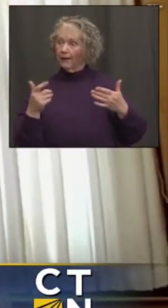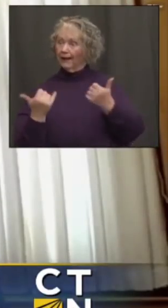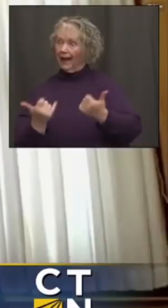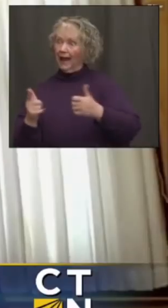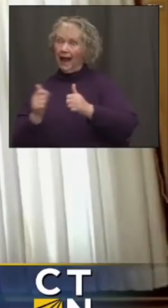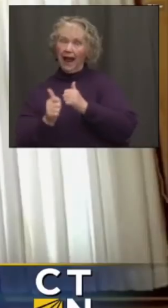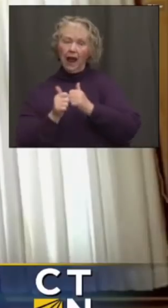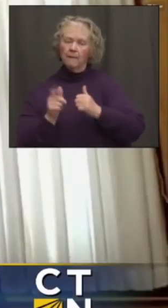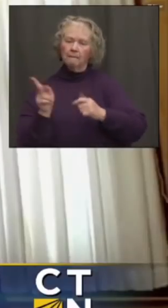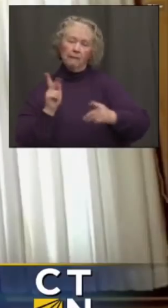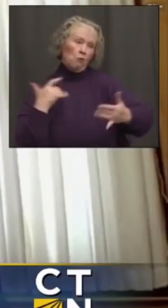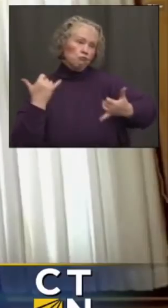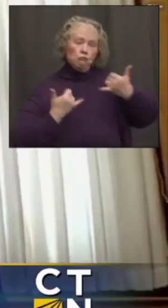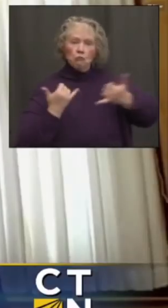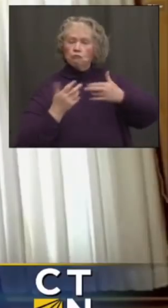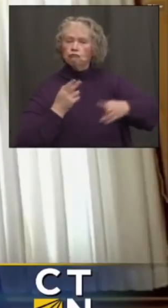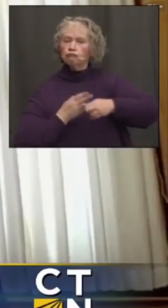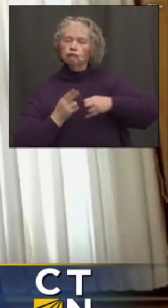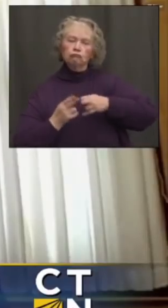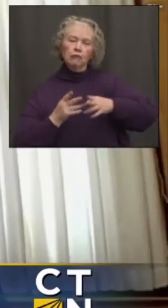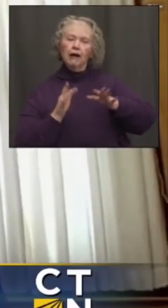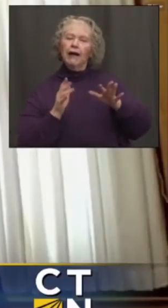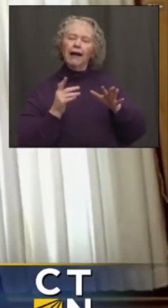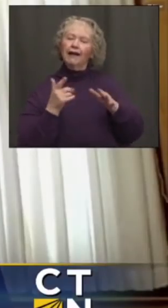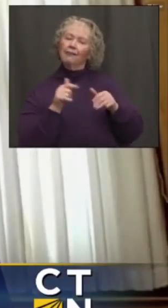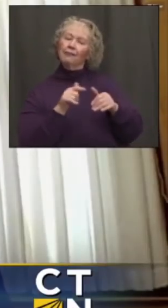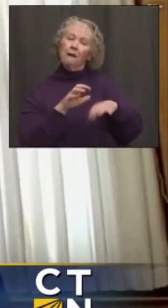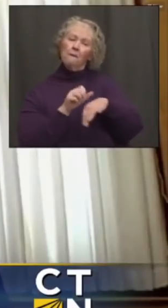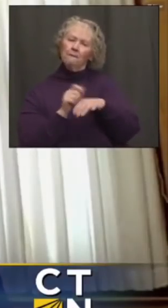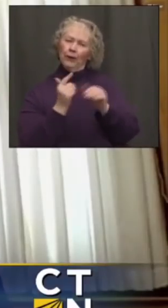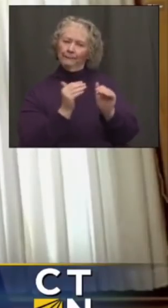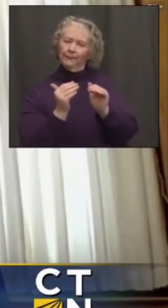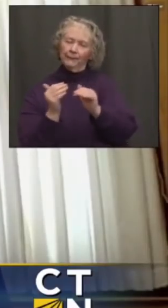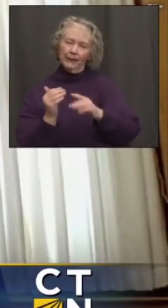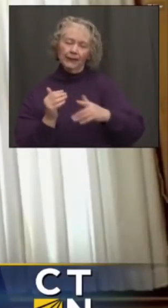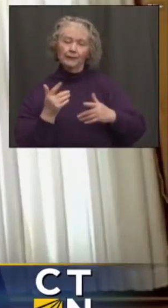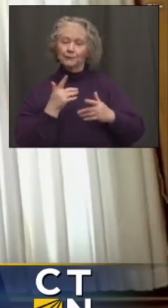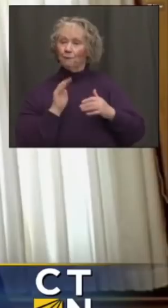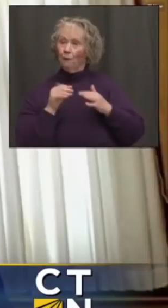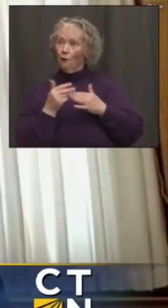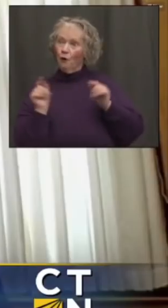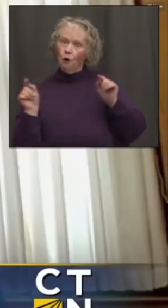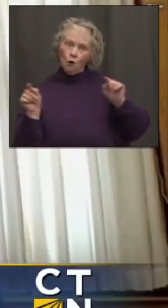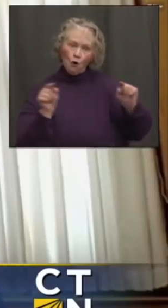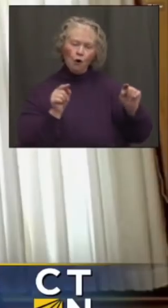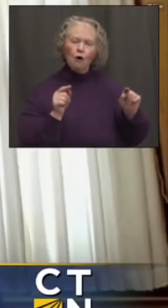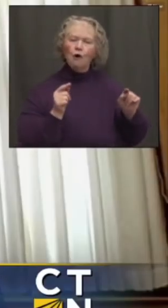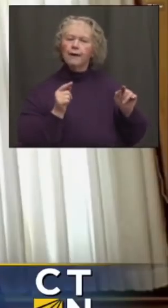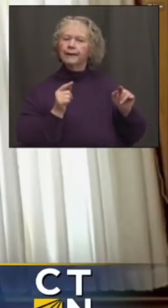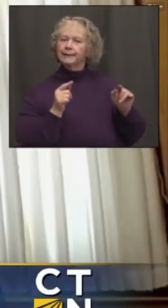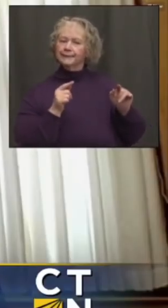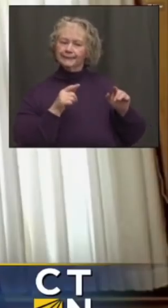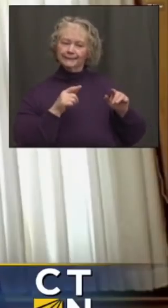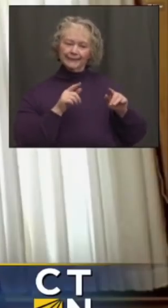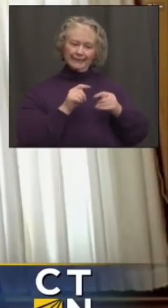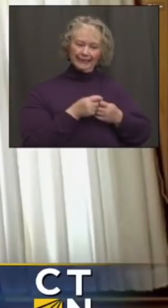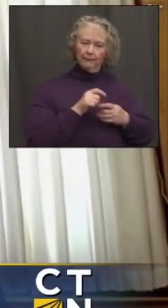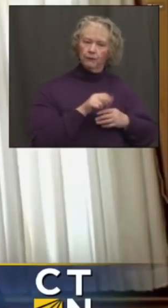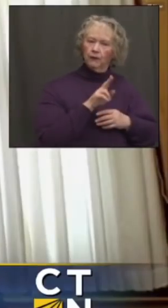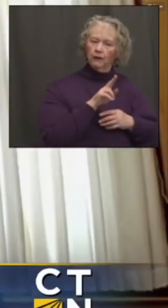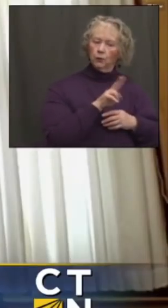But, Josh, you know how we're doing on wait times? Yeah, as the governor mentioned, every time we open up a new